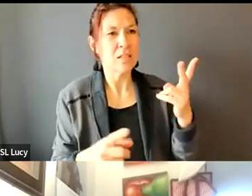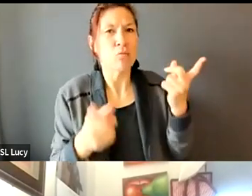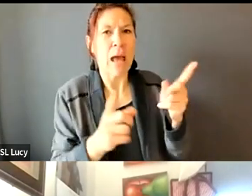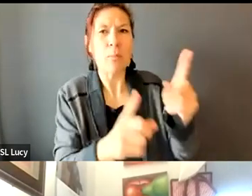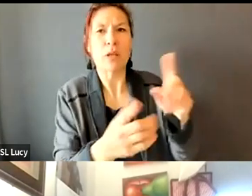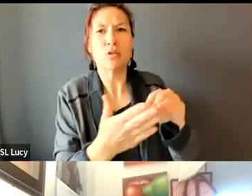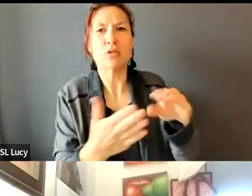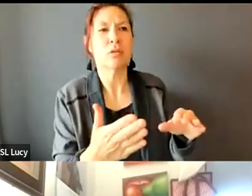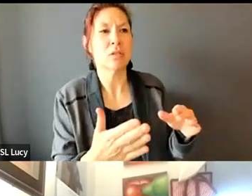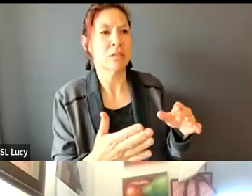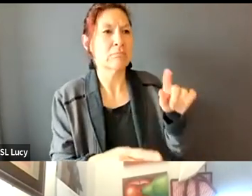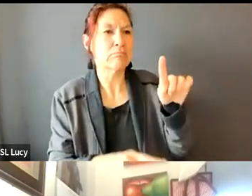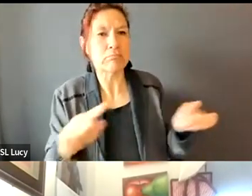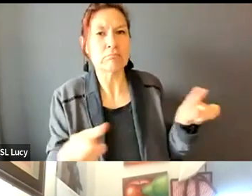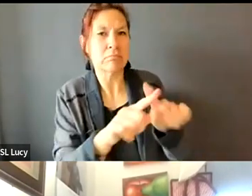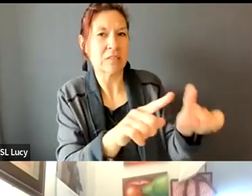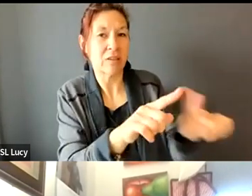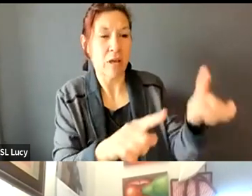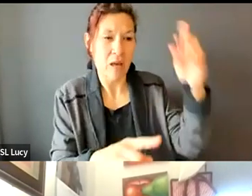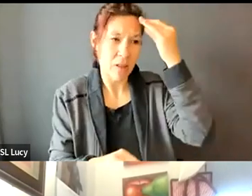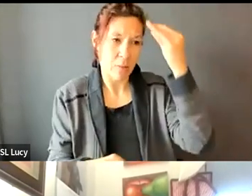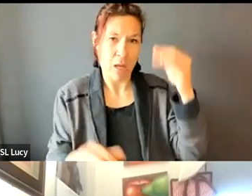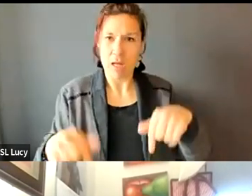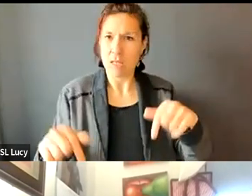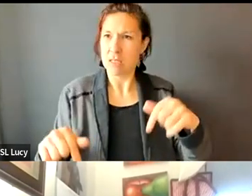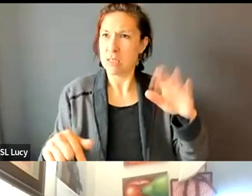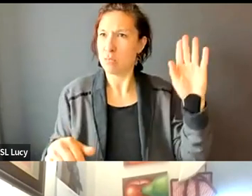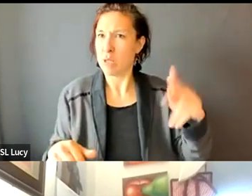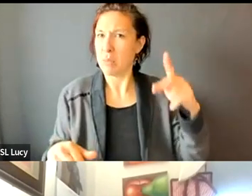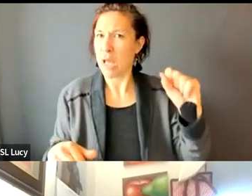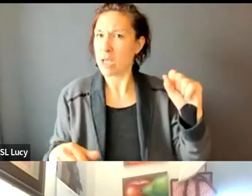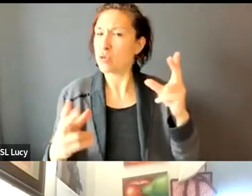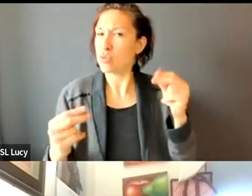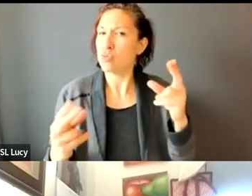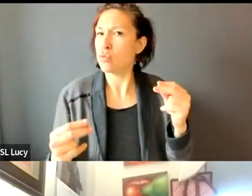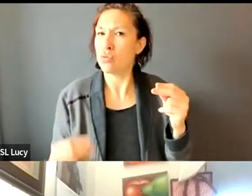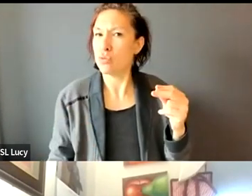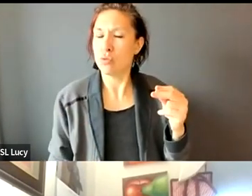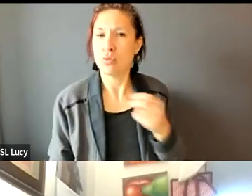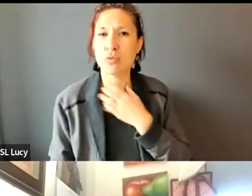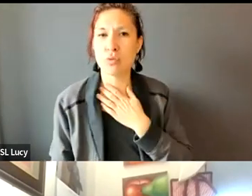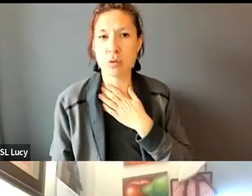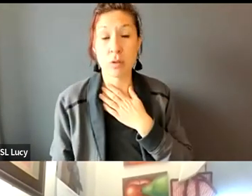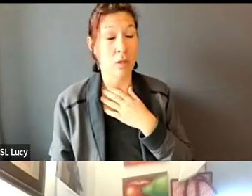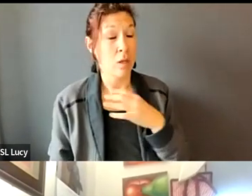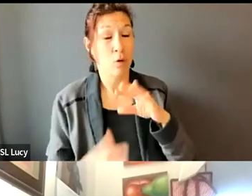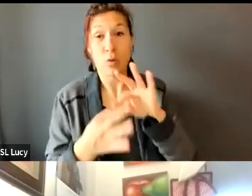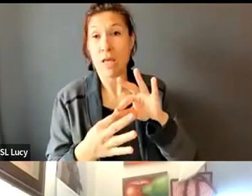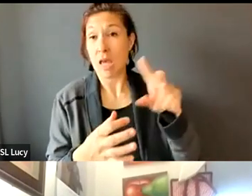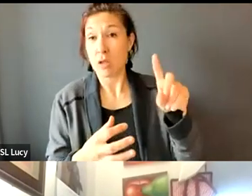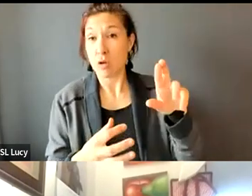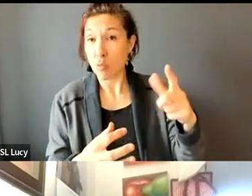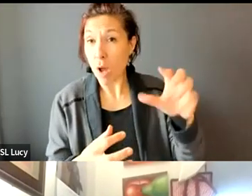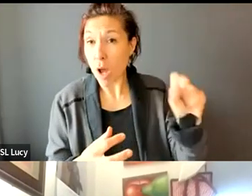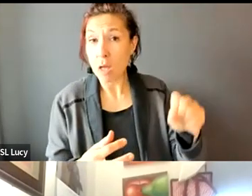then I think we have to think about how as a district to adjust to and this can be everything from substance use um the